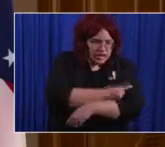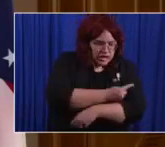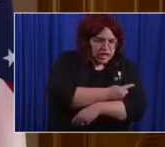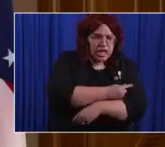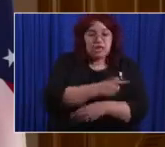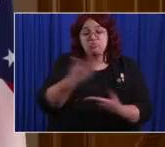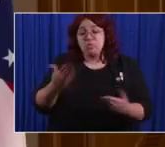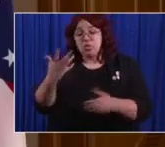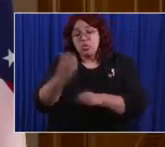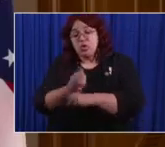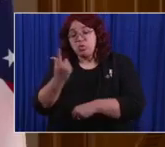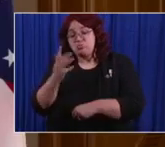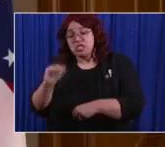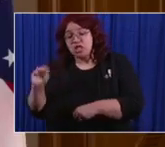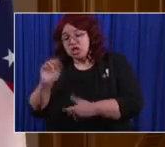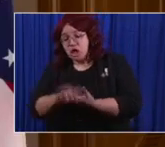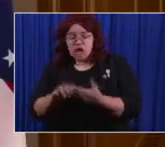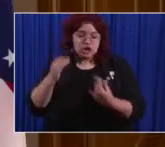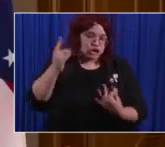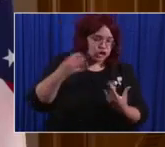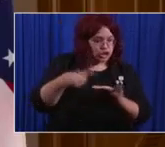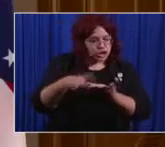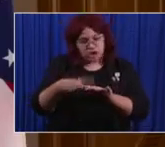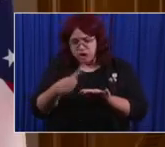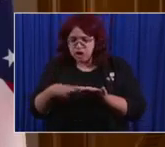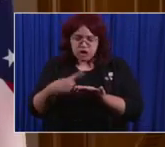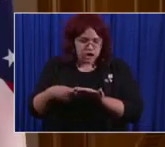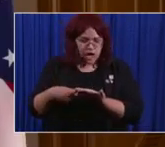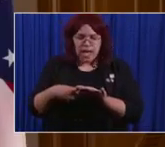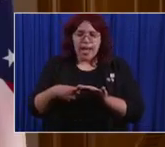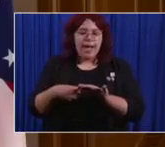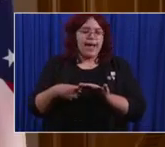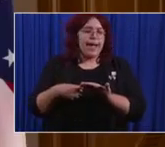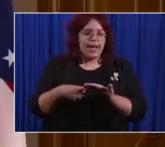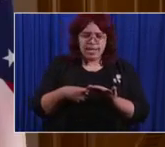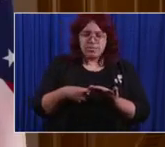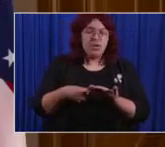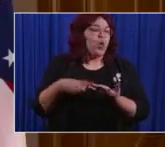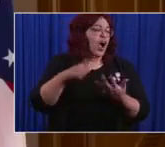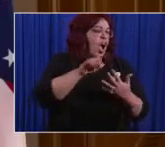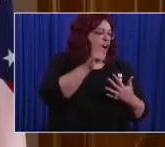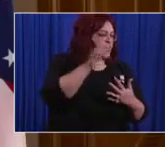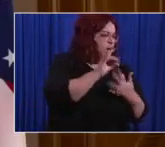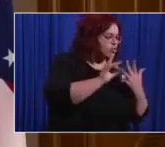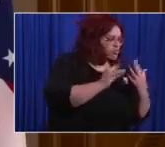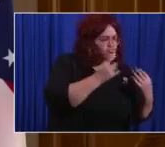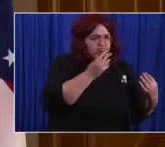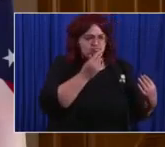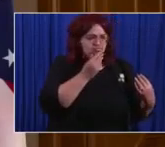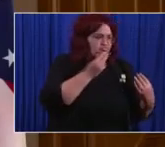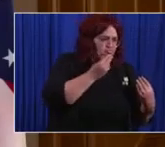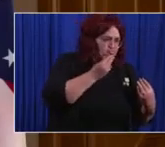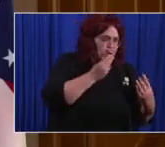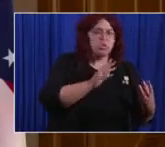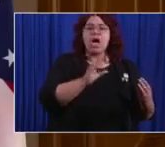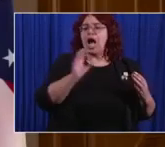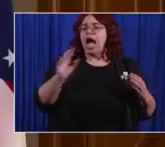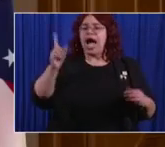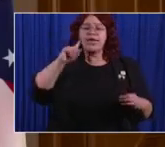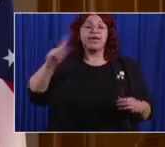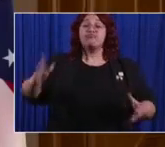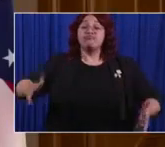that would not be good. We should do everything that we can while respecting people's right not to be